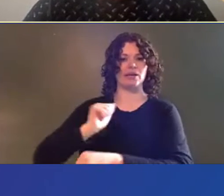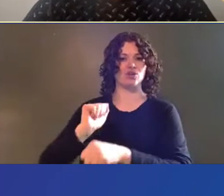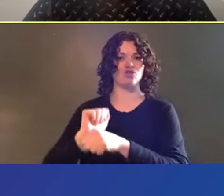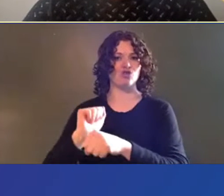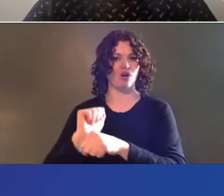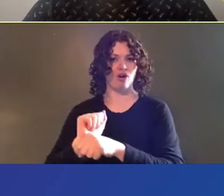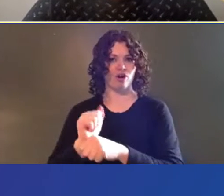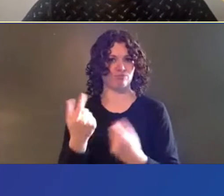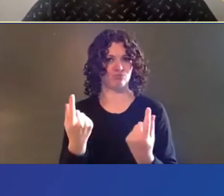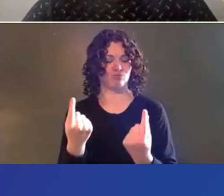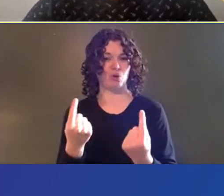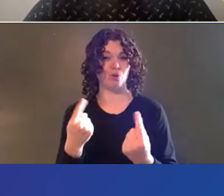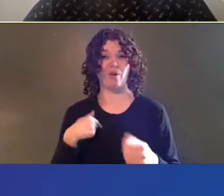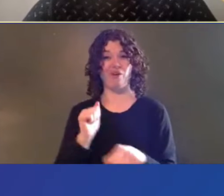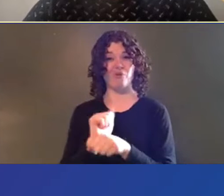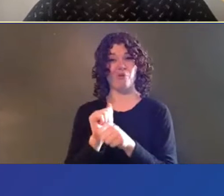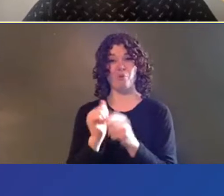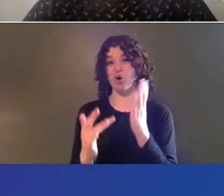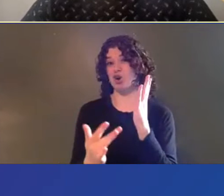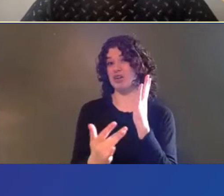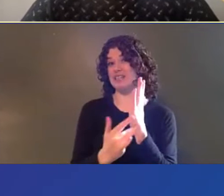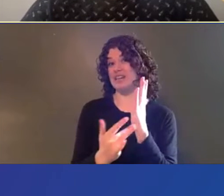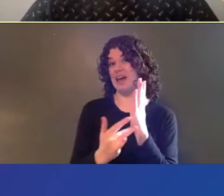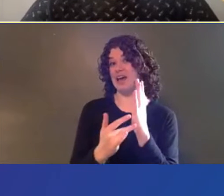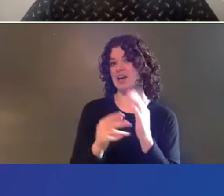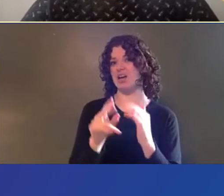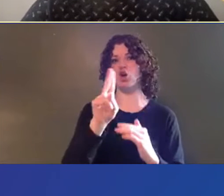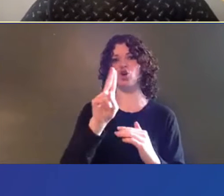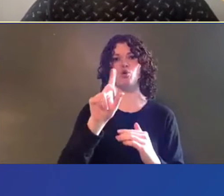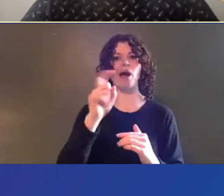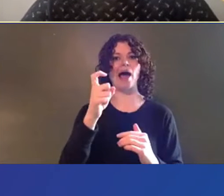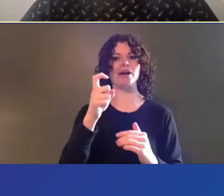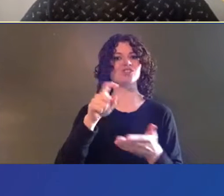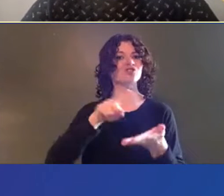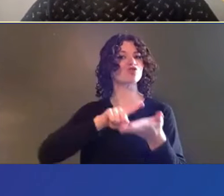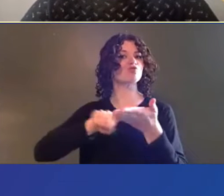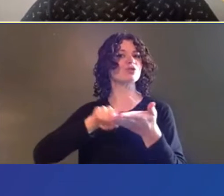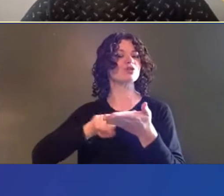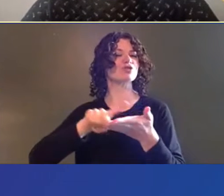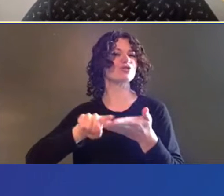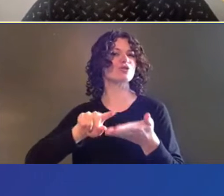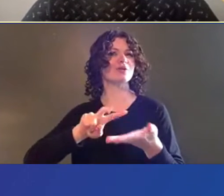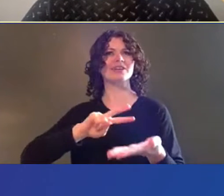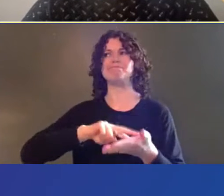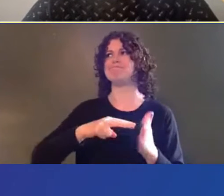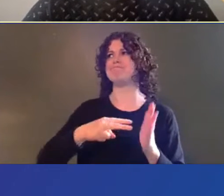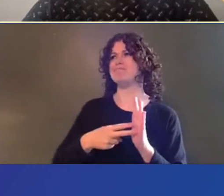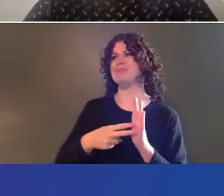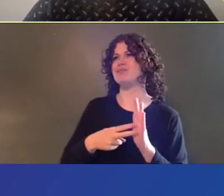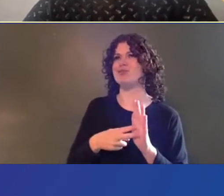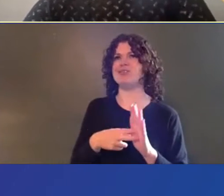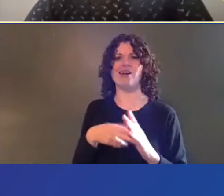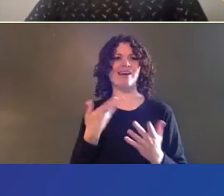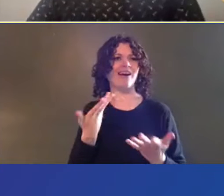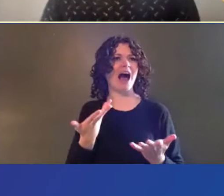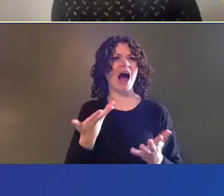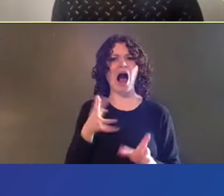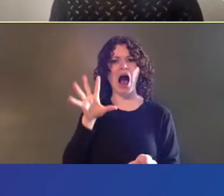in technology as a UX researcher, which is like applied anthropology for the development of